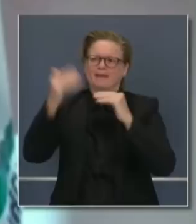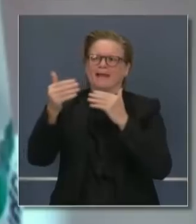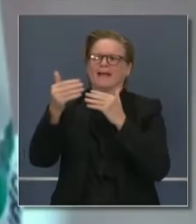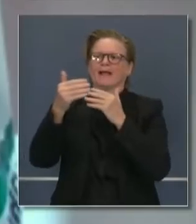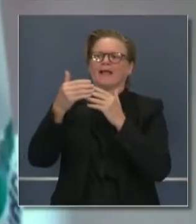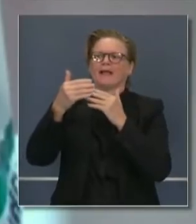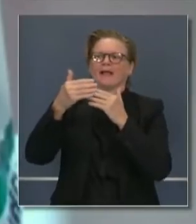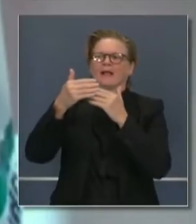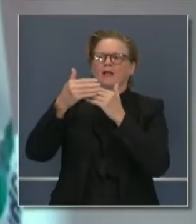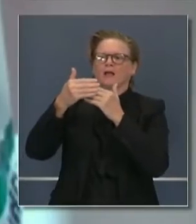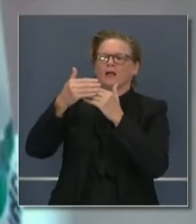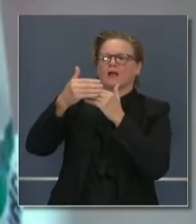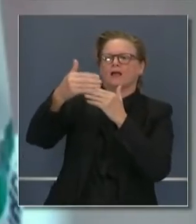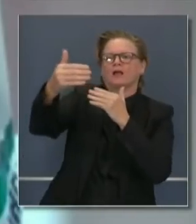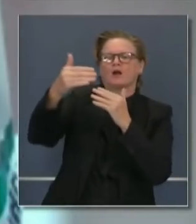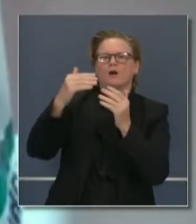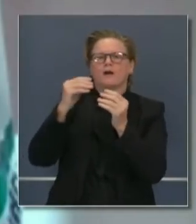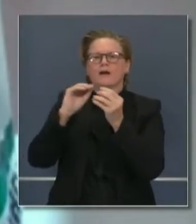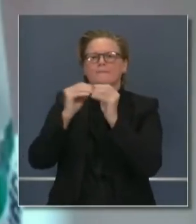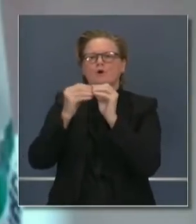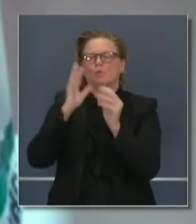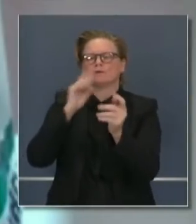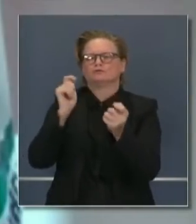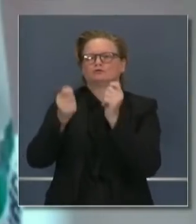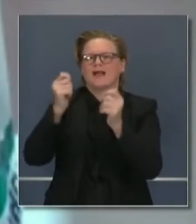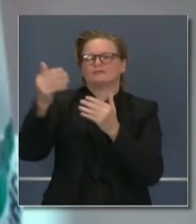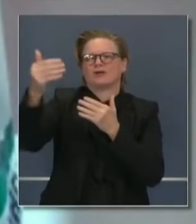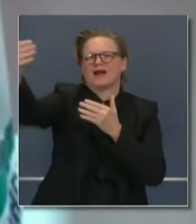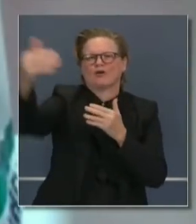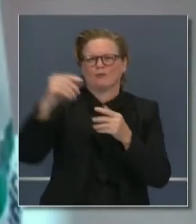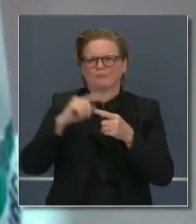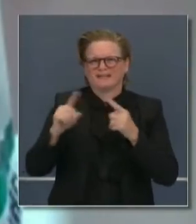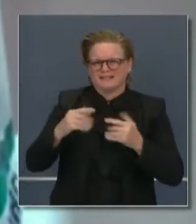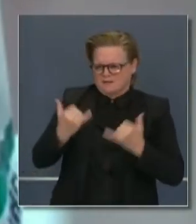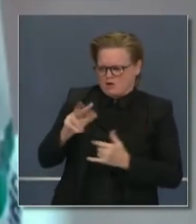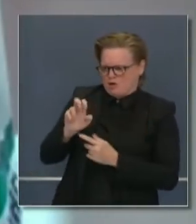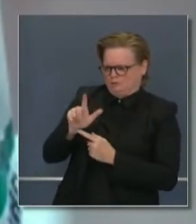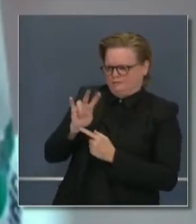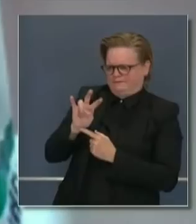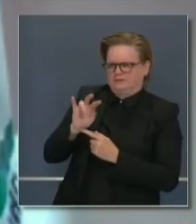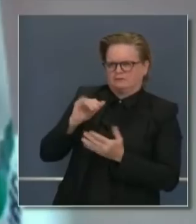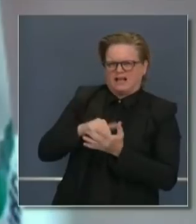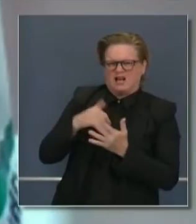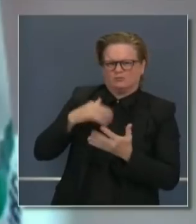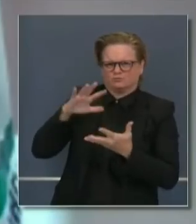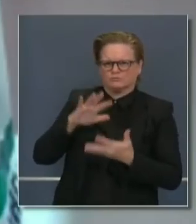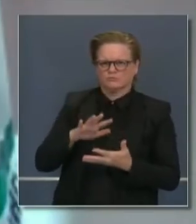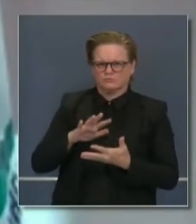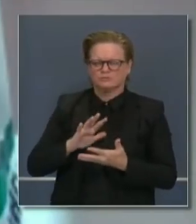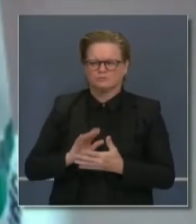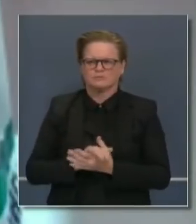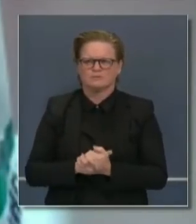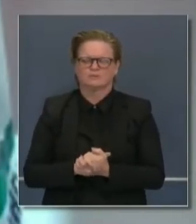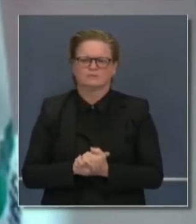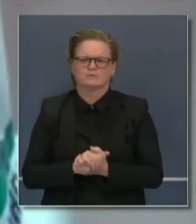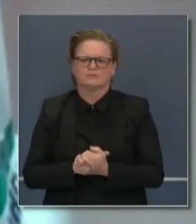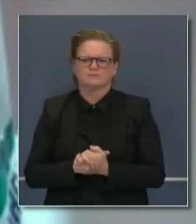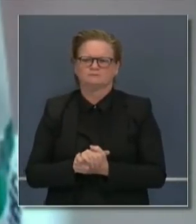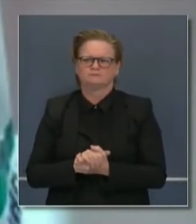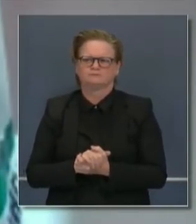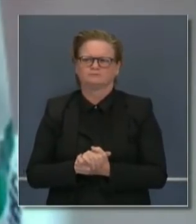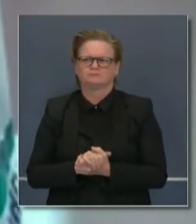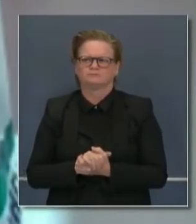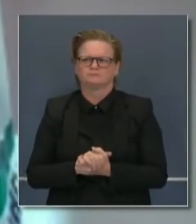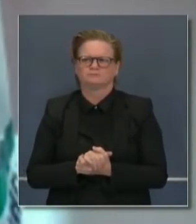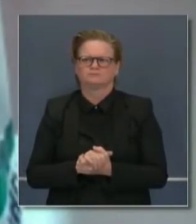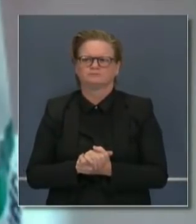and transition throughout the weeks to come. But we expect to be hearing from our Operation Warp Speed partners at